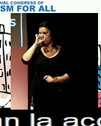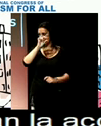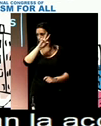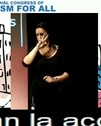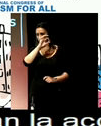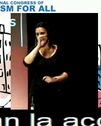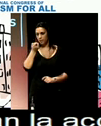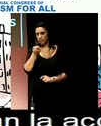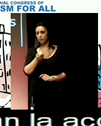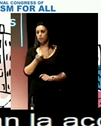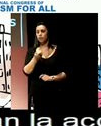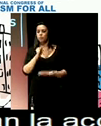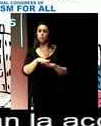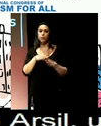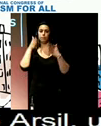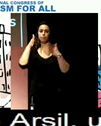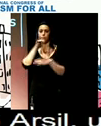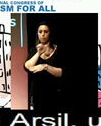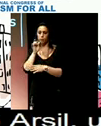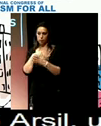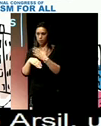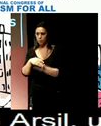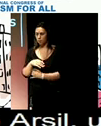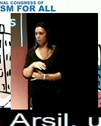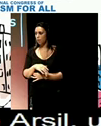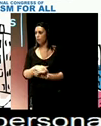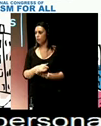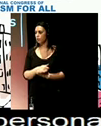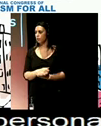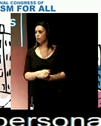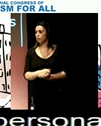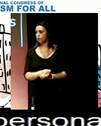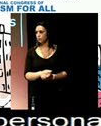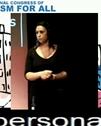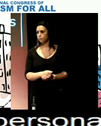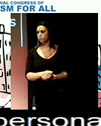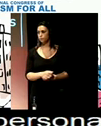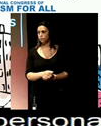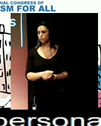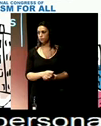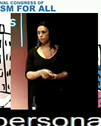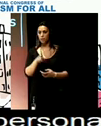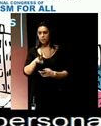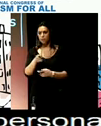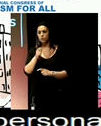People, and is an association where there